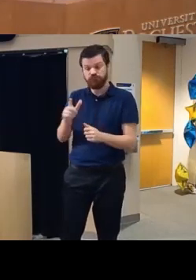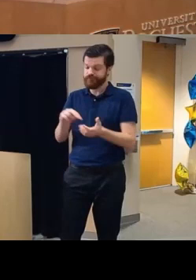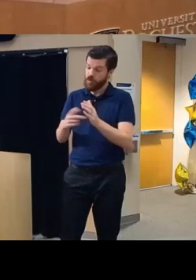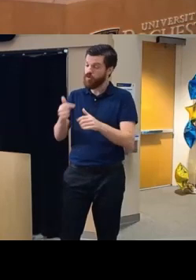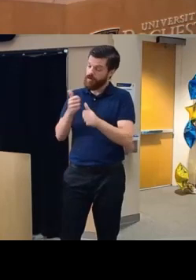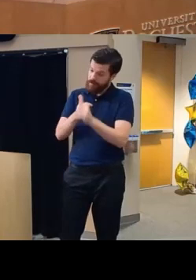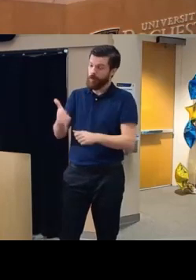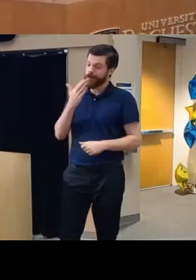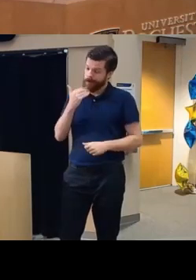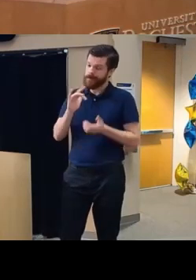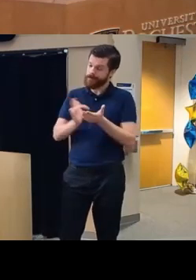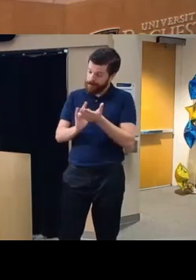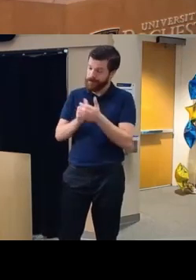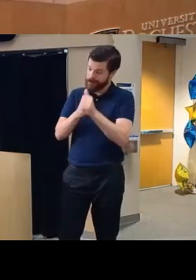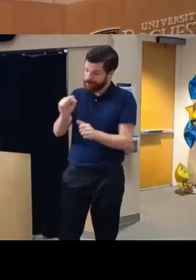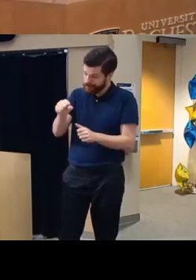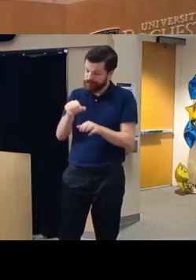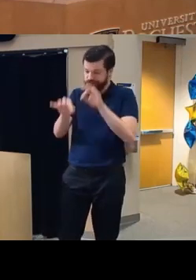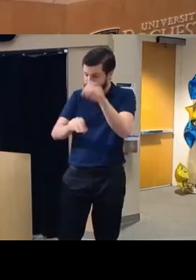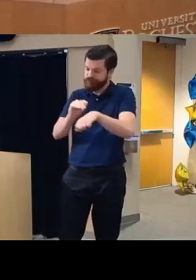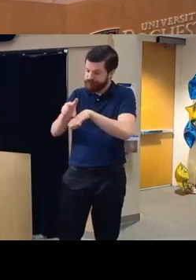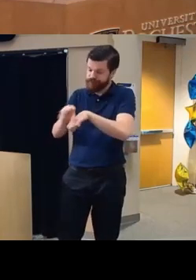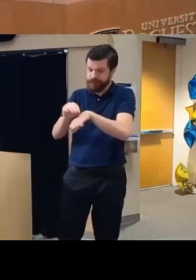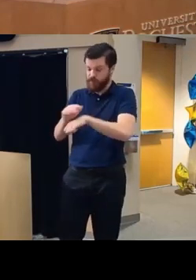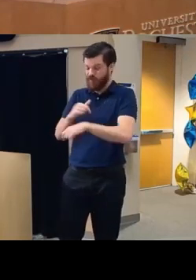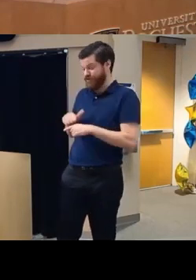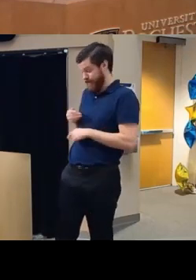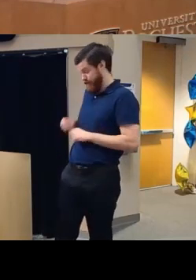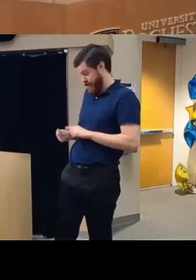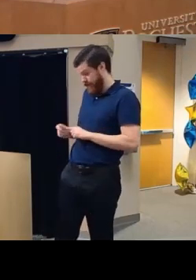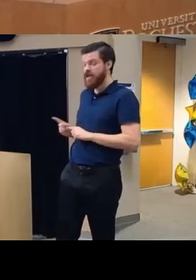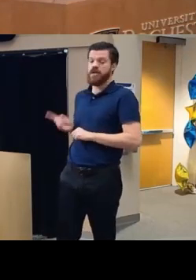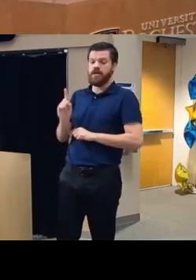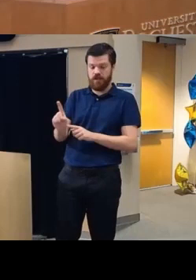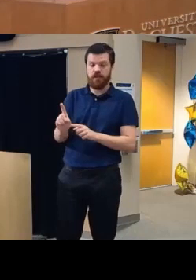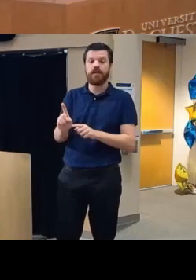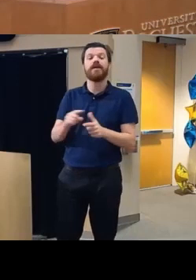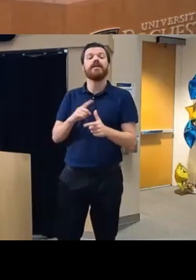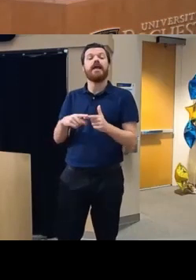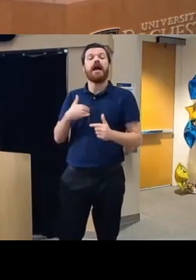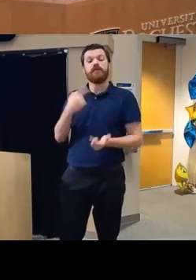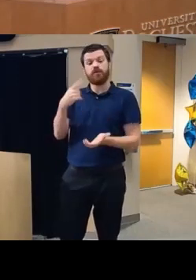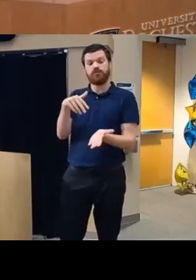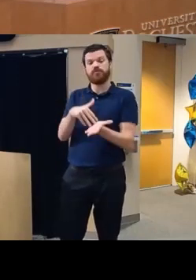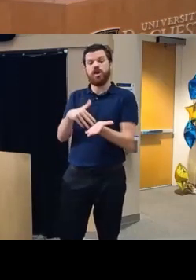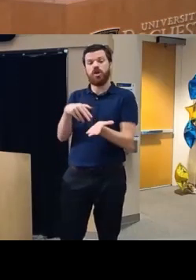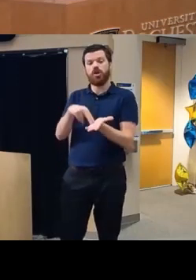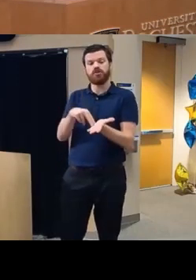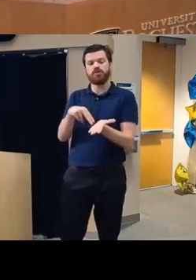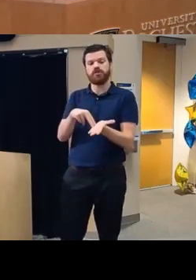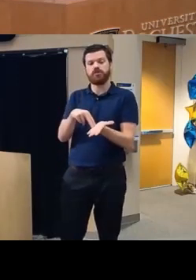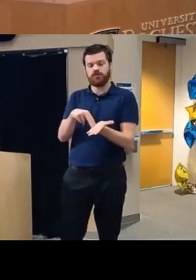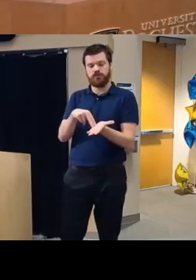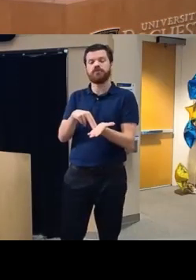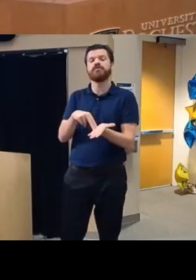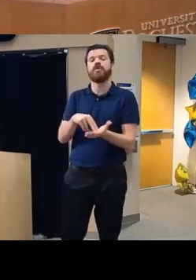taking their diabetes medicine, for example. And then we had a study nurse that acted in a way